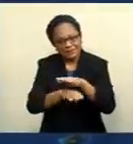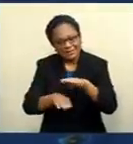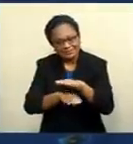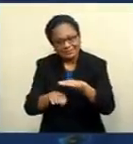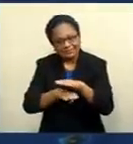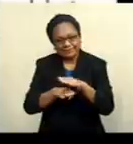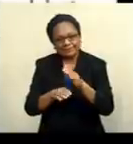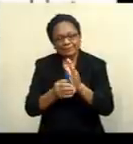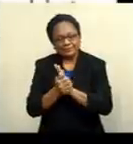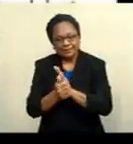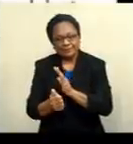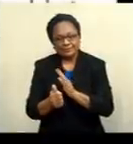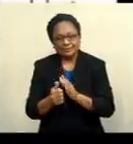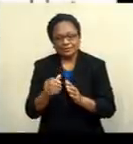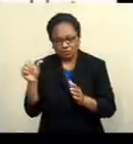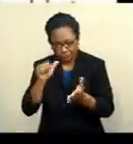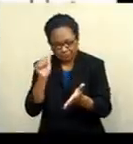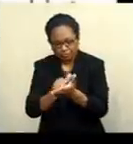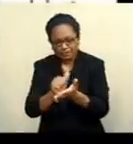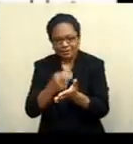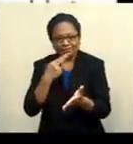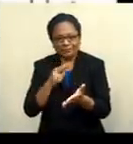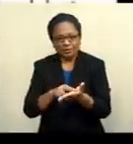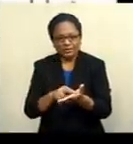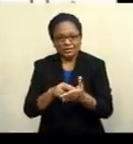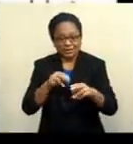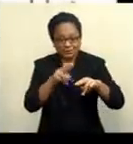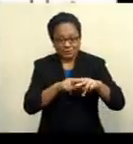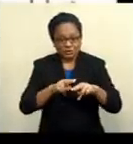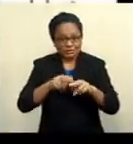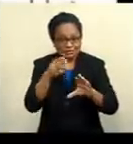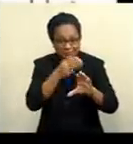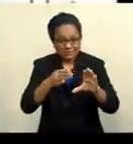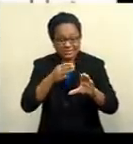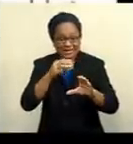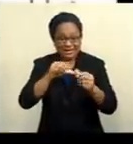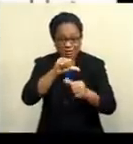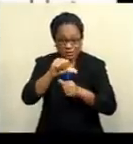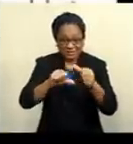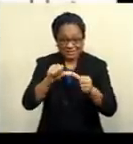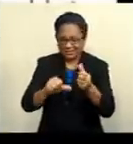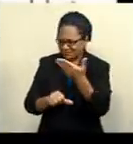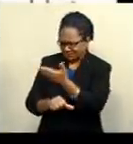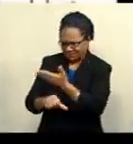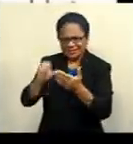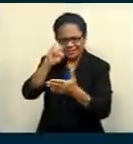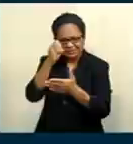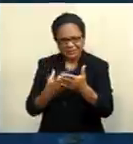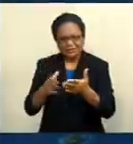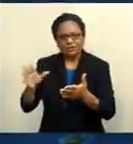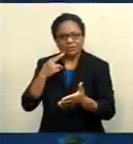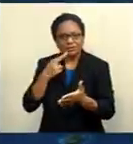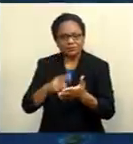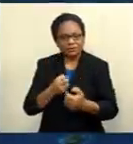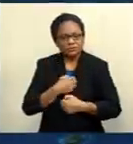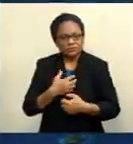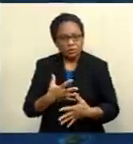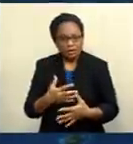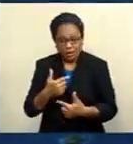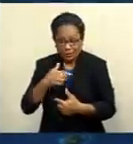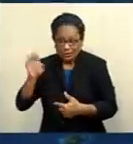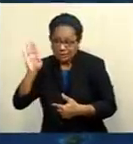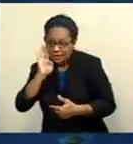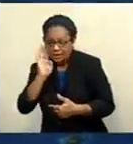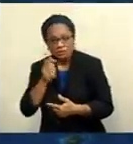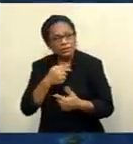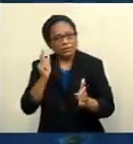Get things right. The Fijian Media Association says the veteran Kiwi journalists' reports are shocking. We had to call around to all the